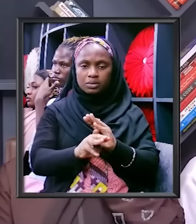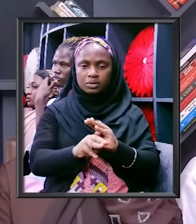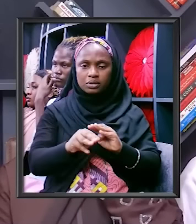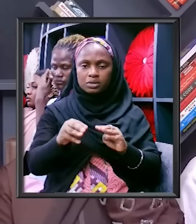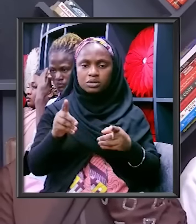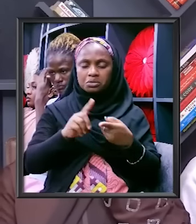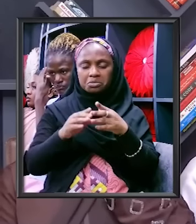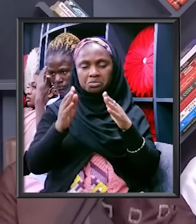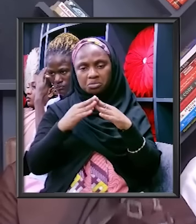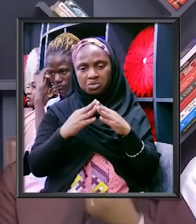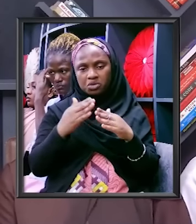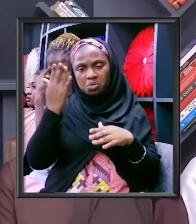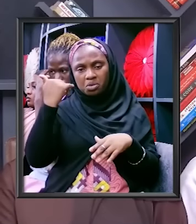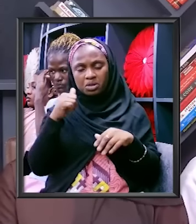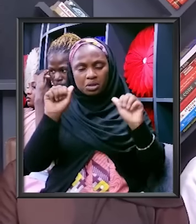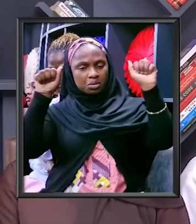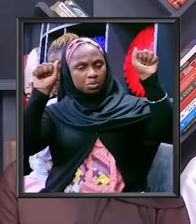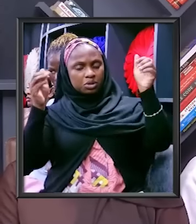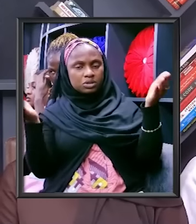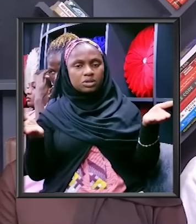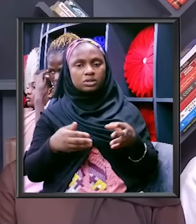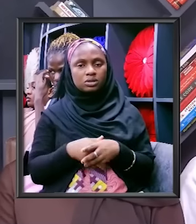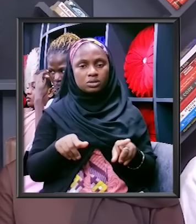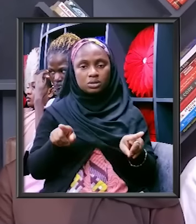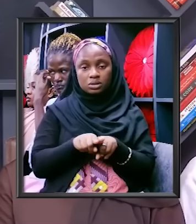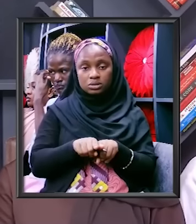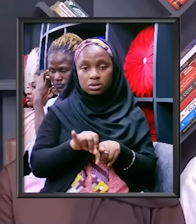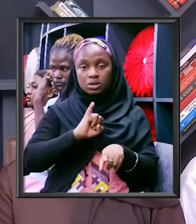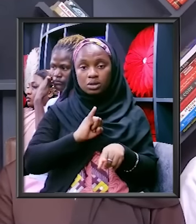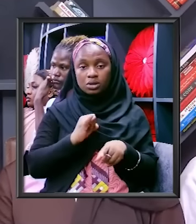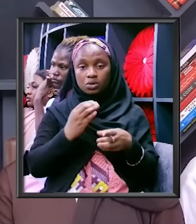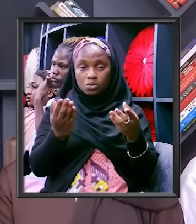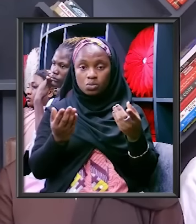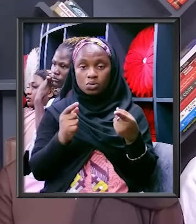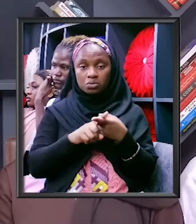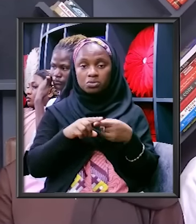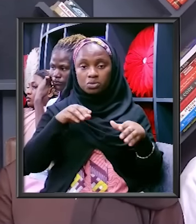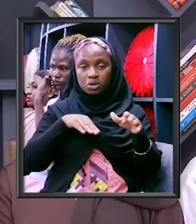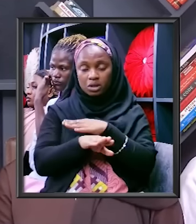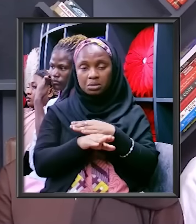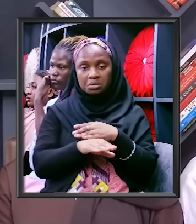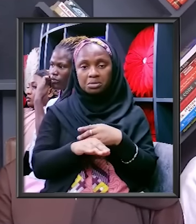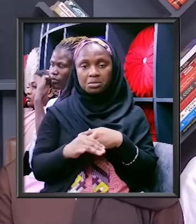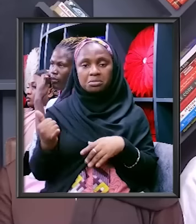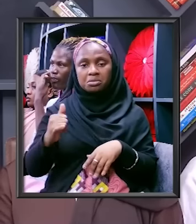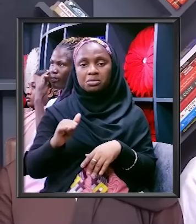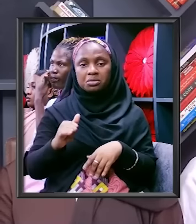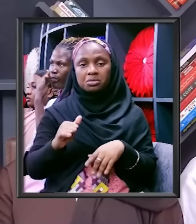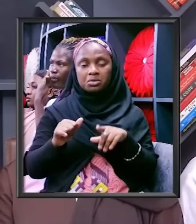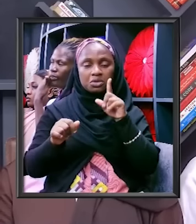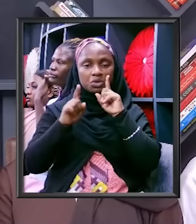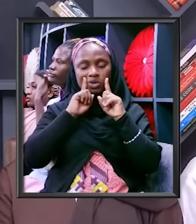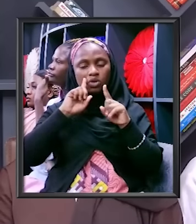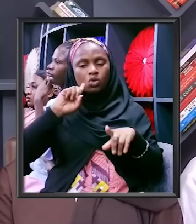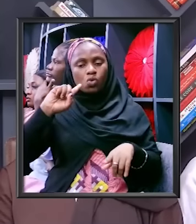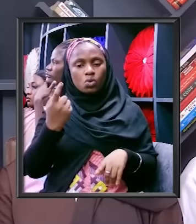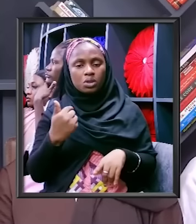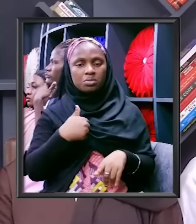discuss why the protesters there. As I want enter, they say, only me go enter. You remember, Kondotan Ike? Yes, ordinary